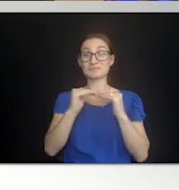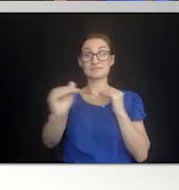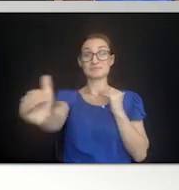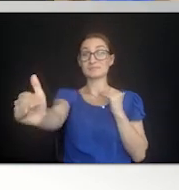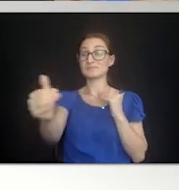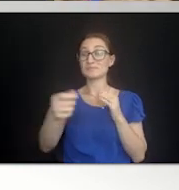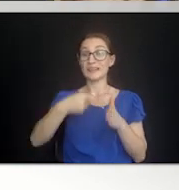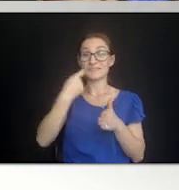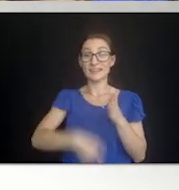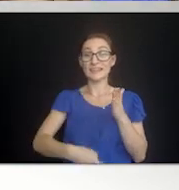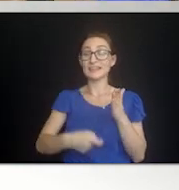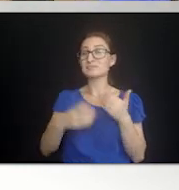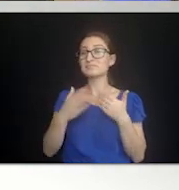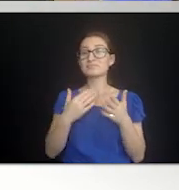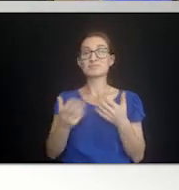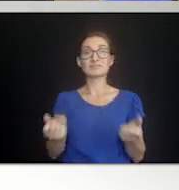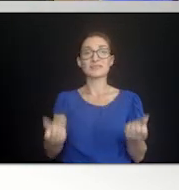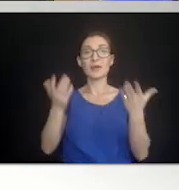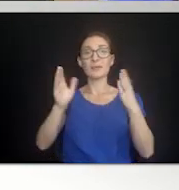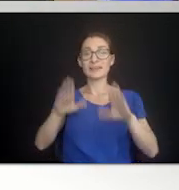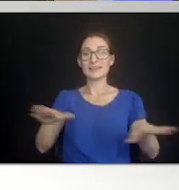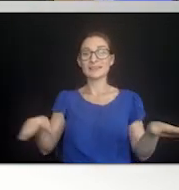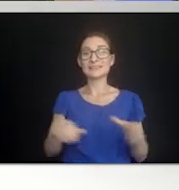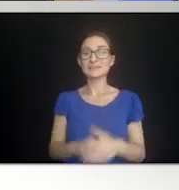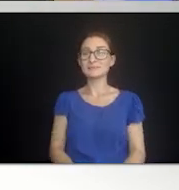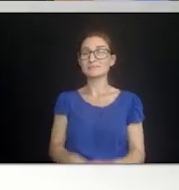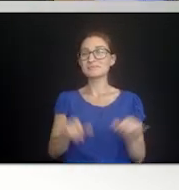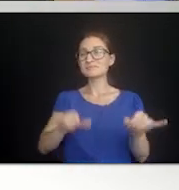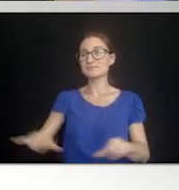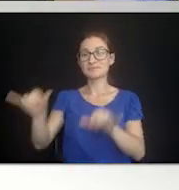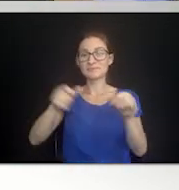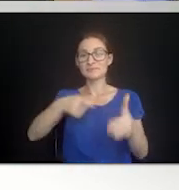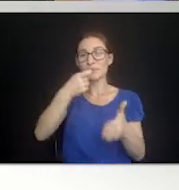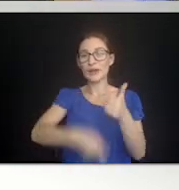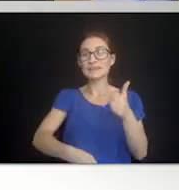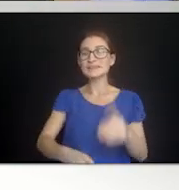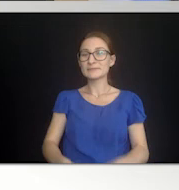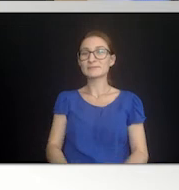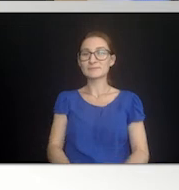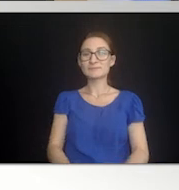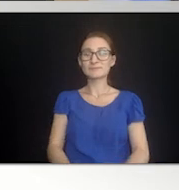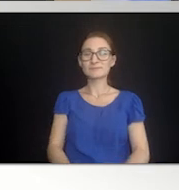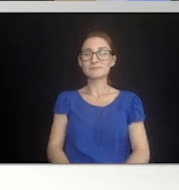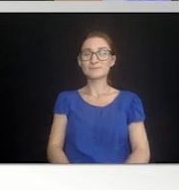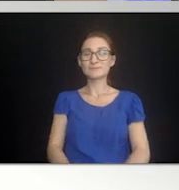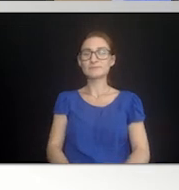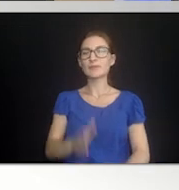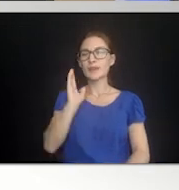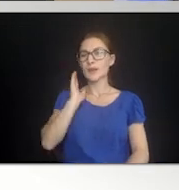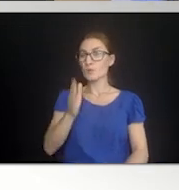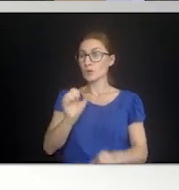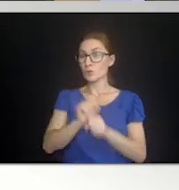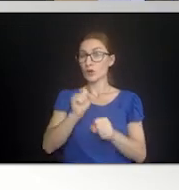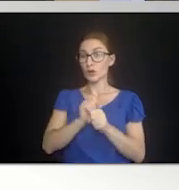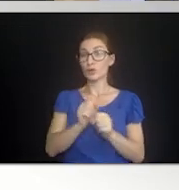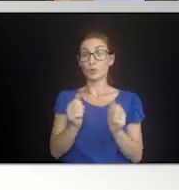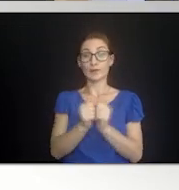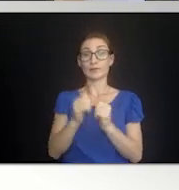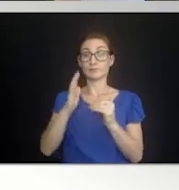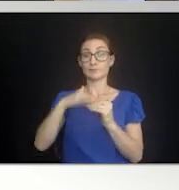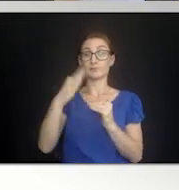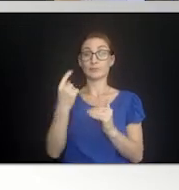Flat fee no matter how many kids. So it's the same price whether if you have more than one. The platform will work with more than